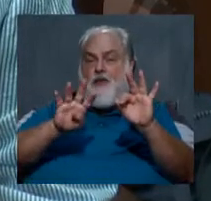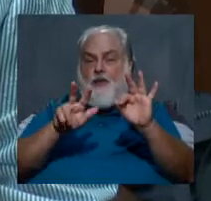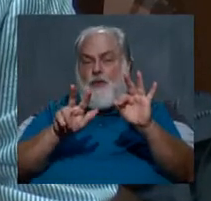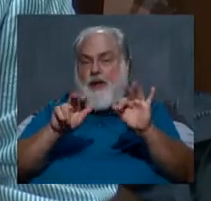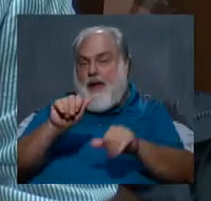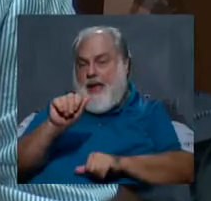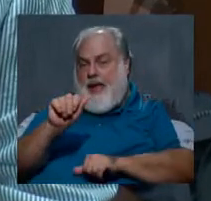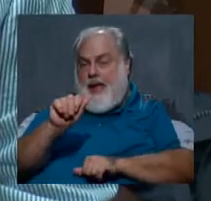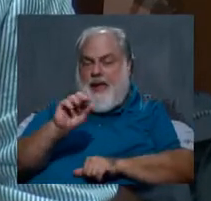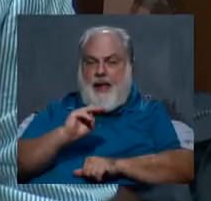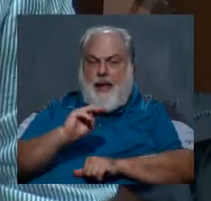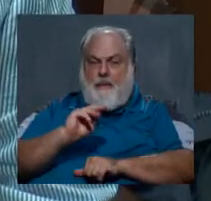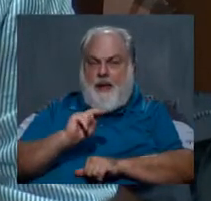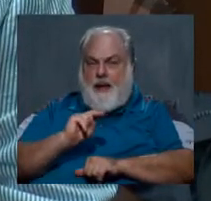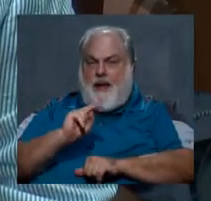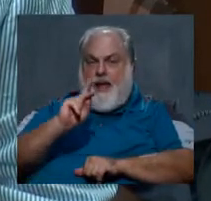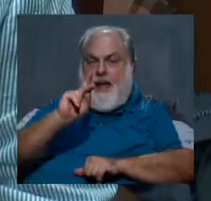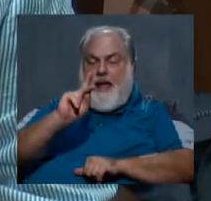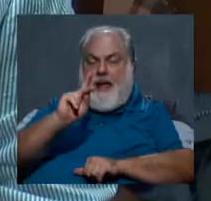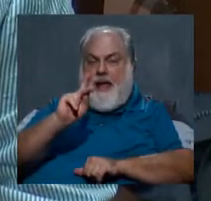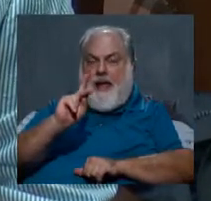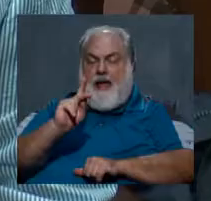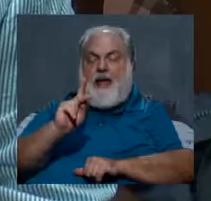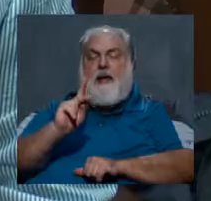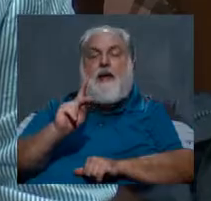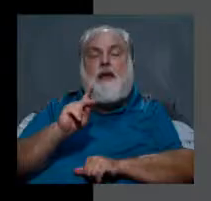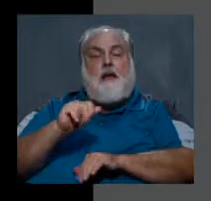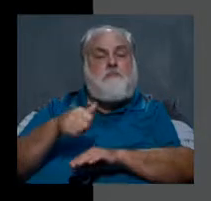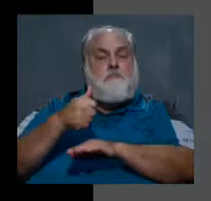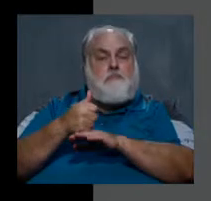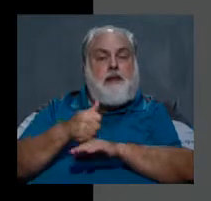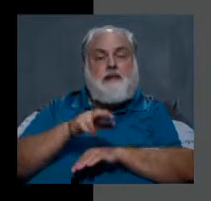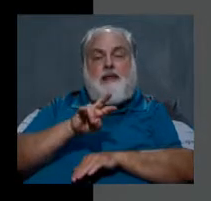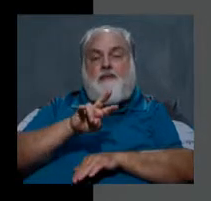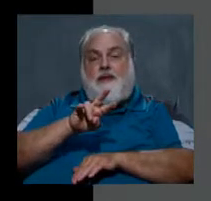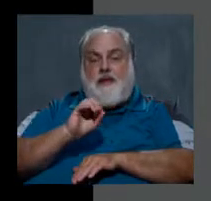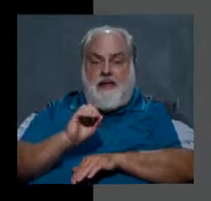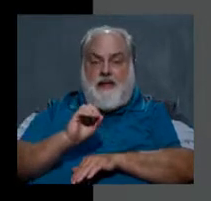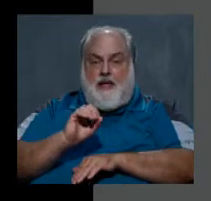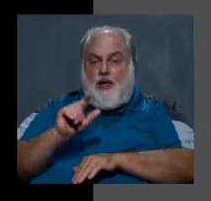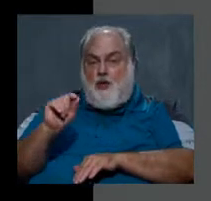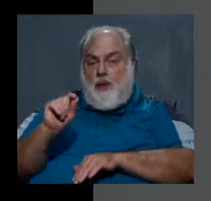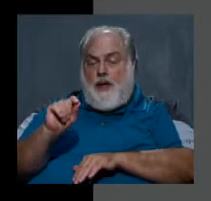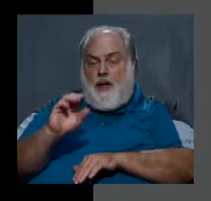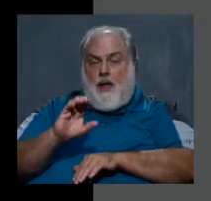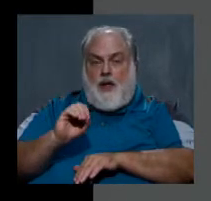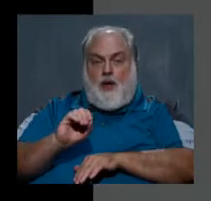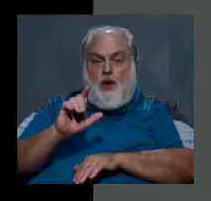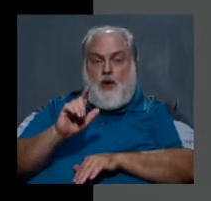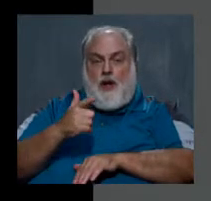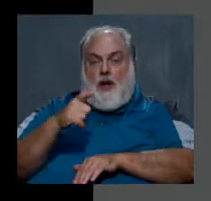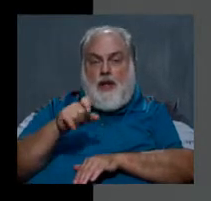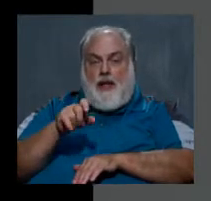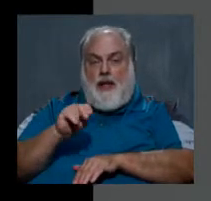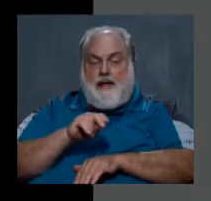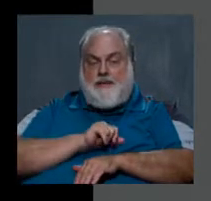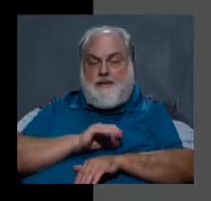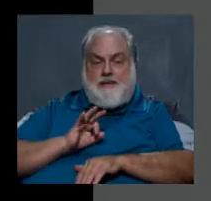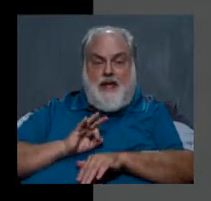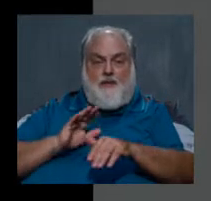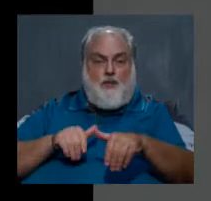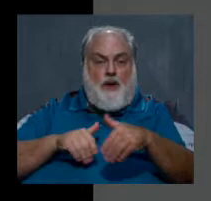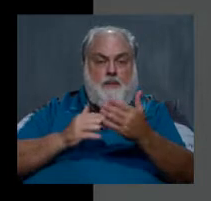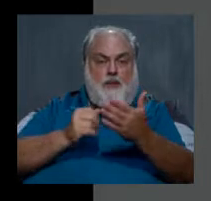Z-8643-A, M&K Incorporated, short form PCD, located at 7020 Colonel Glen Road. Staff recommends approval of the